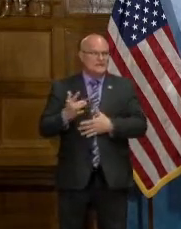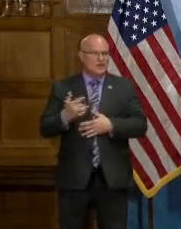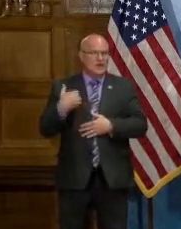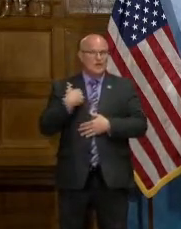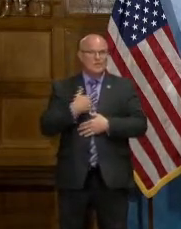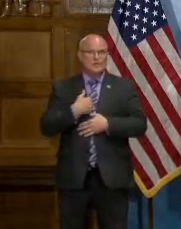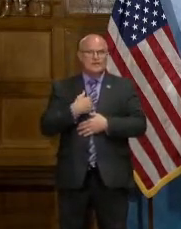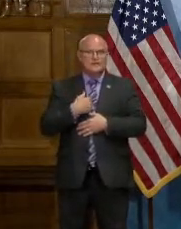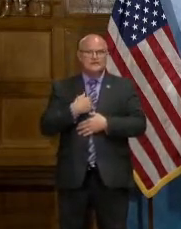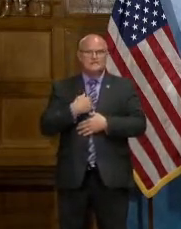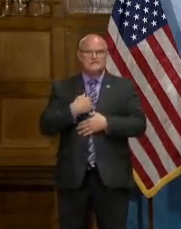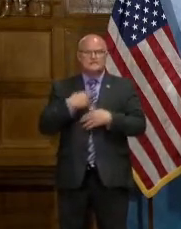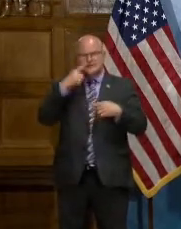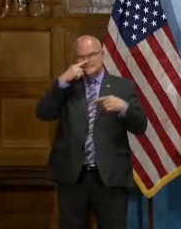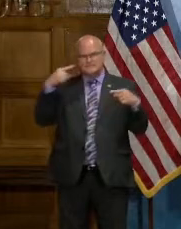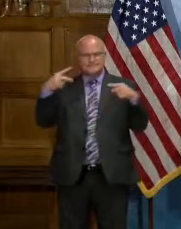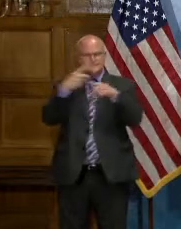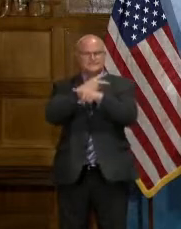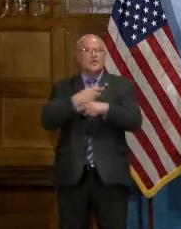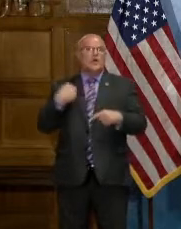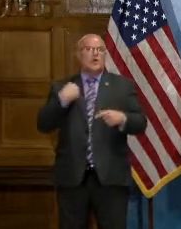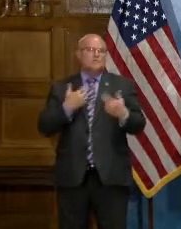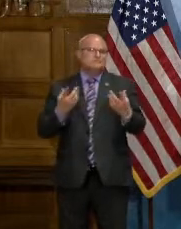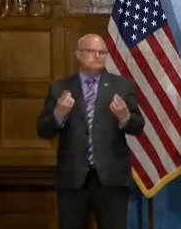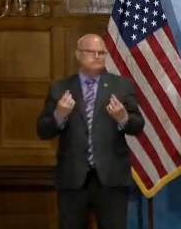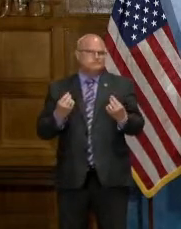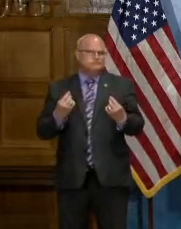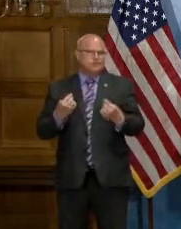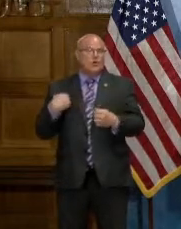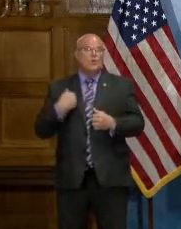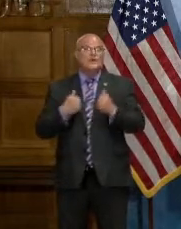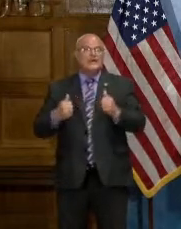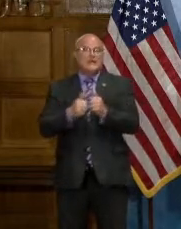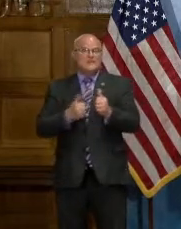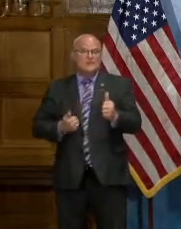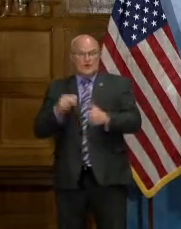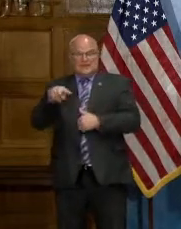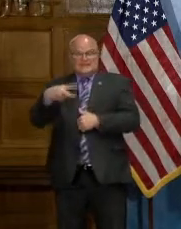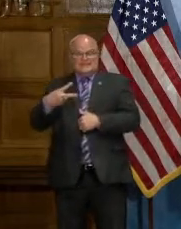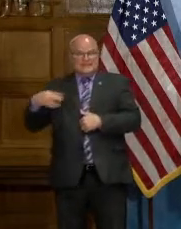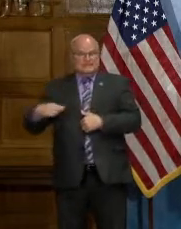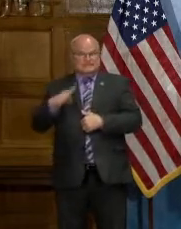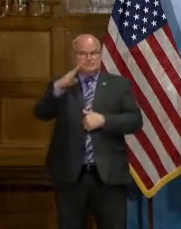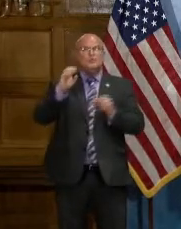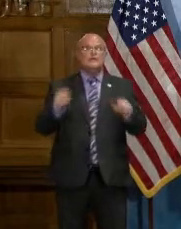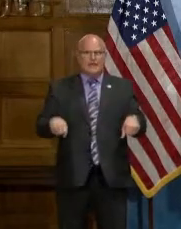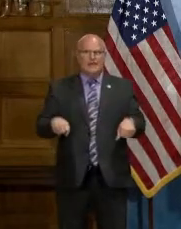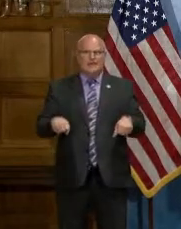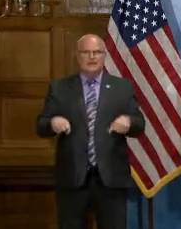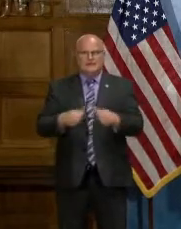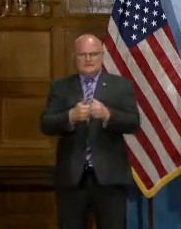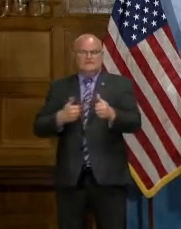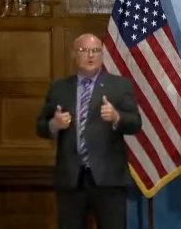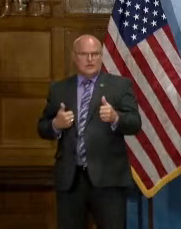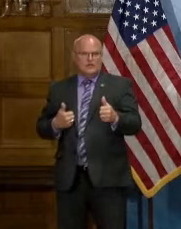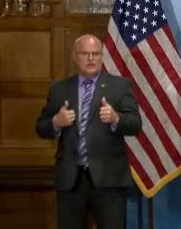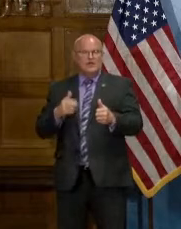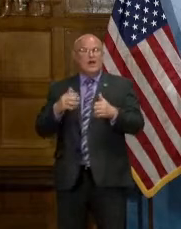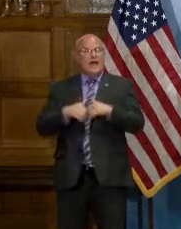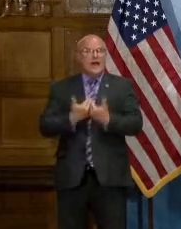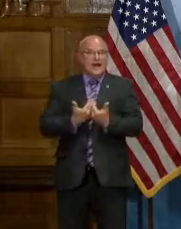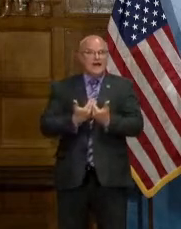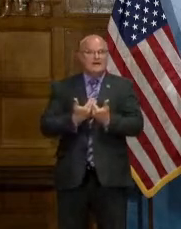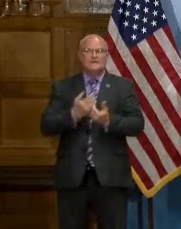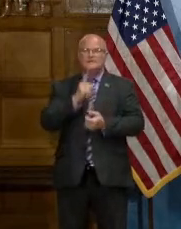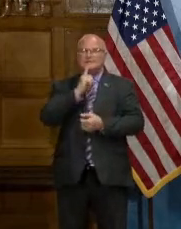at a crossroads, and we can avoid that second peak if it comes. We can avoid that second peak by